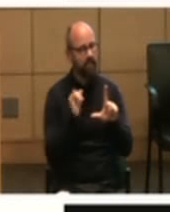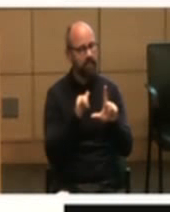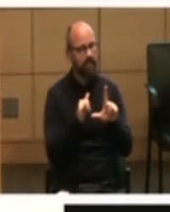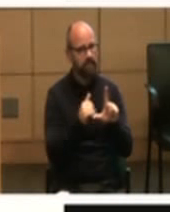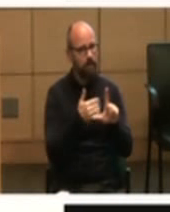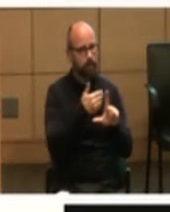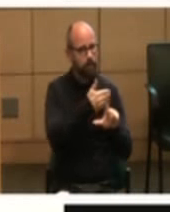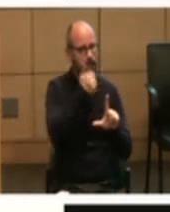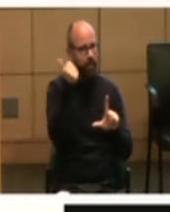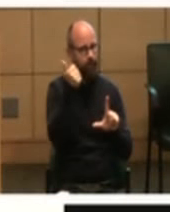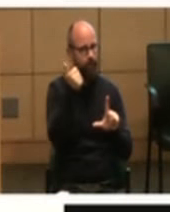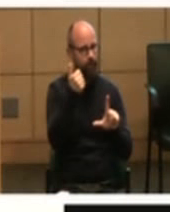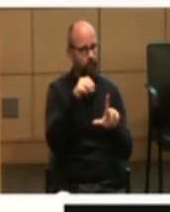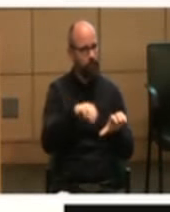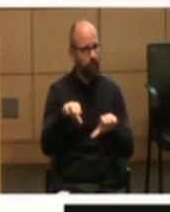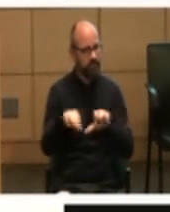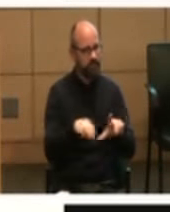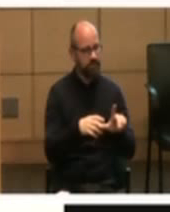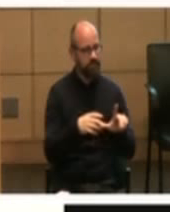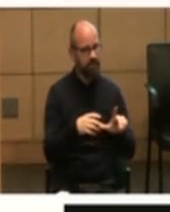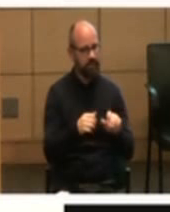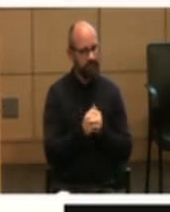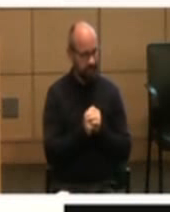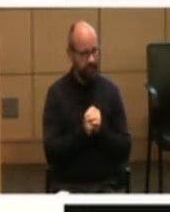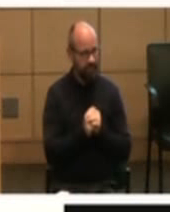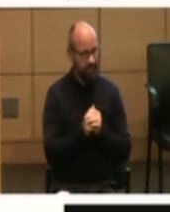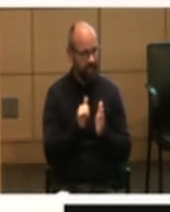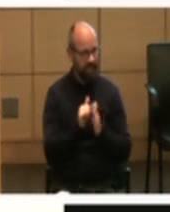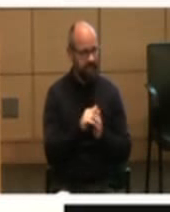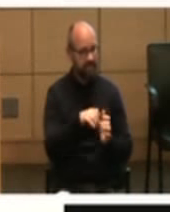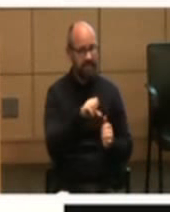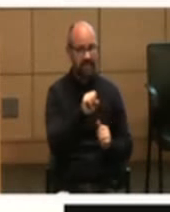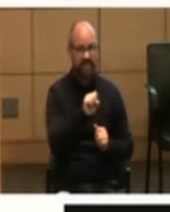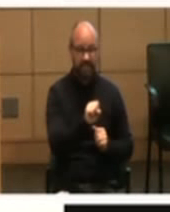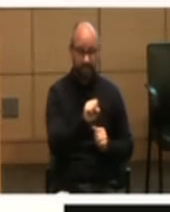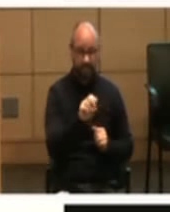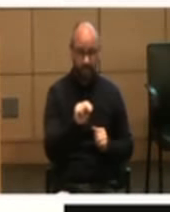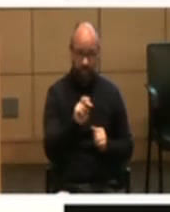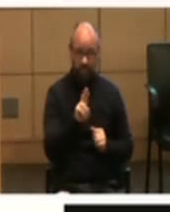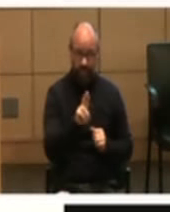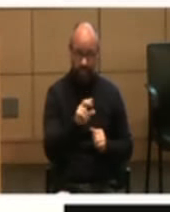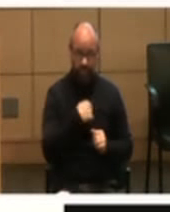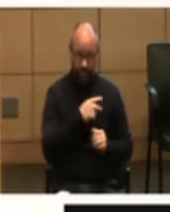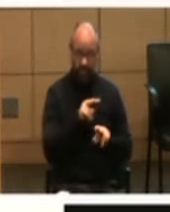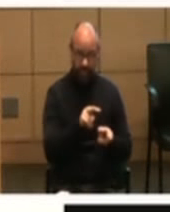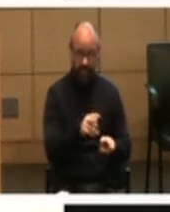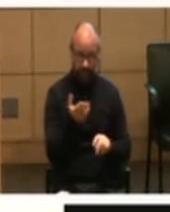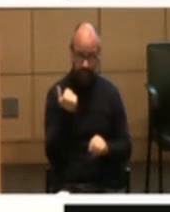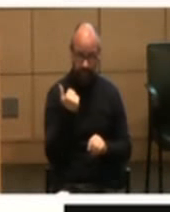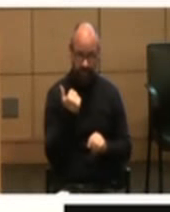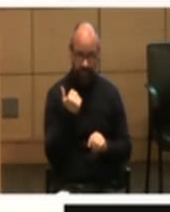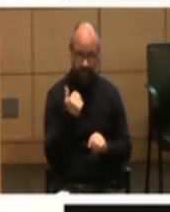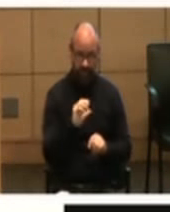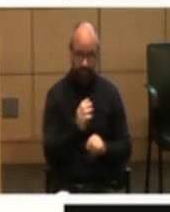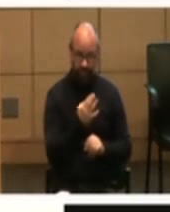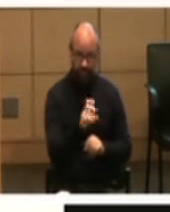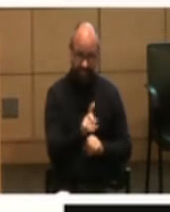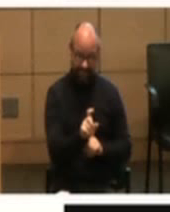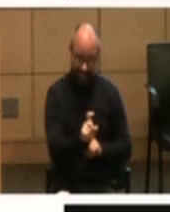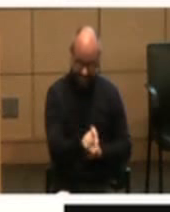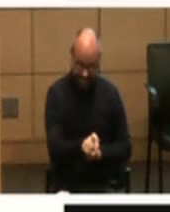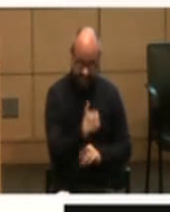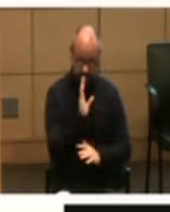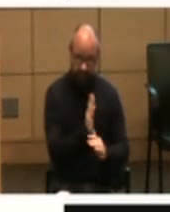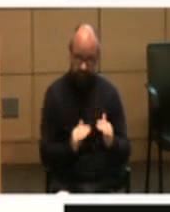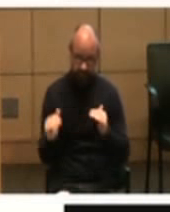better performance. So this is that signal-to-noise ratio that we were looking at before, the children required to get the performance